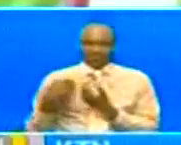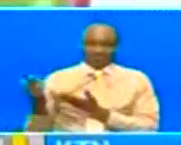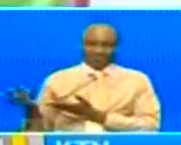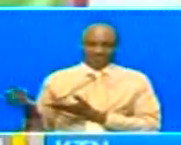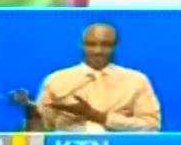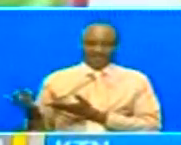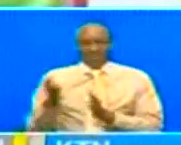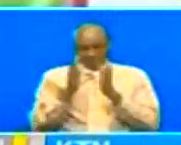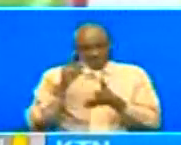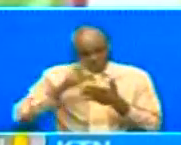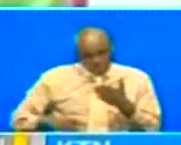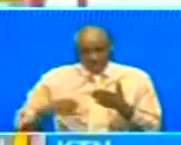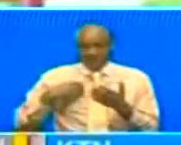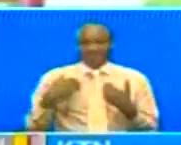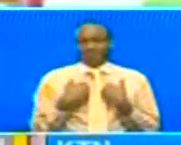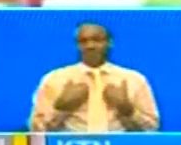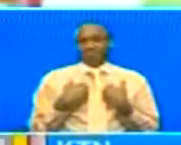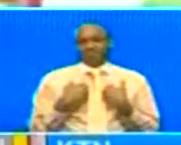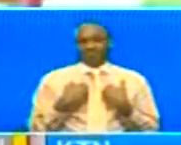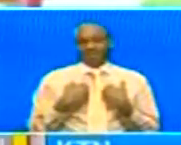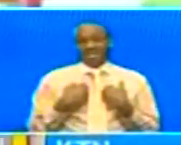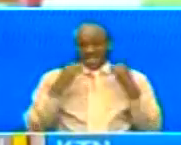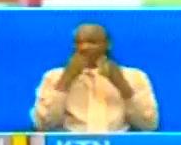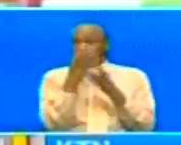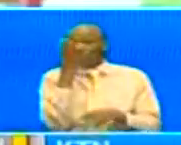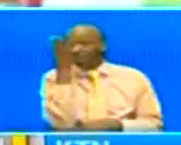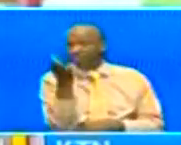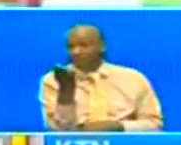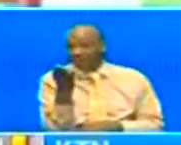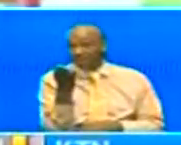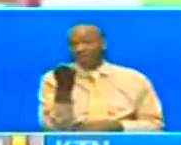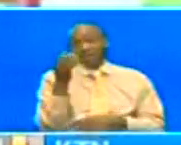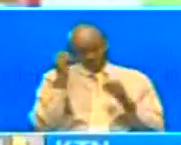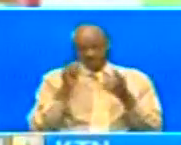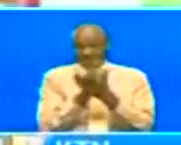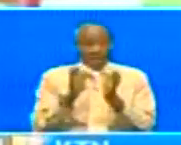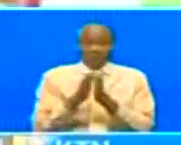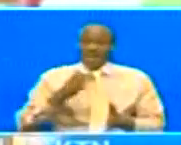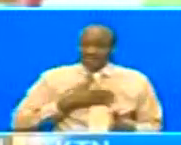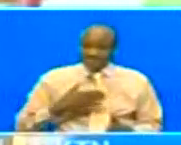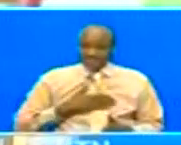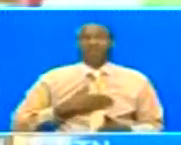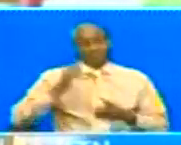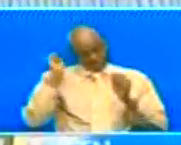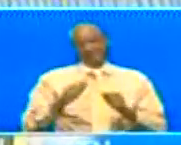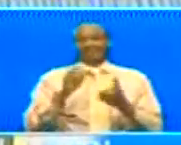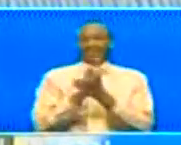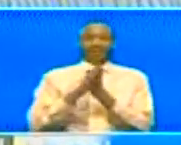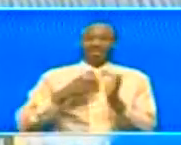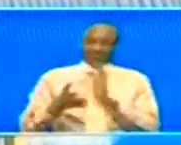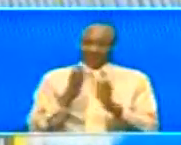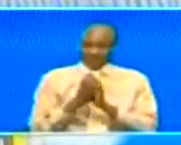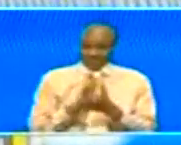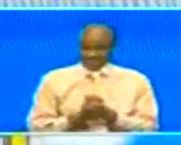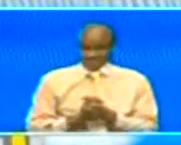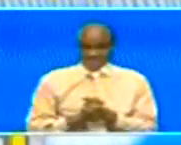And the strategy must come from us. If they have information which they can share with us, they share that quickly. The